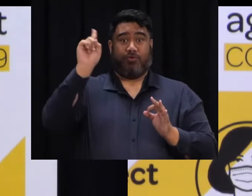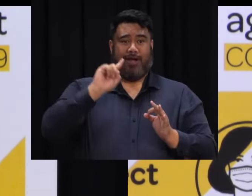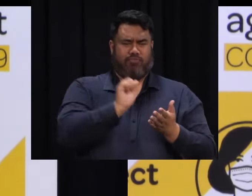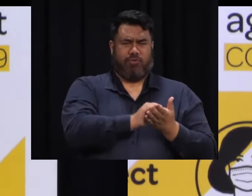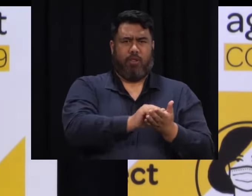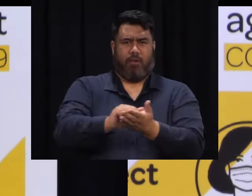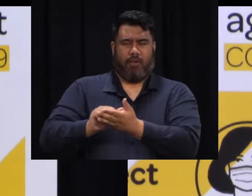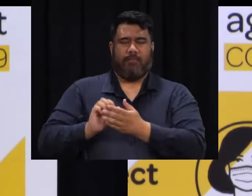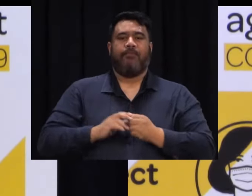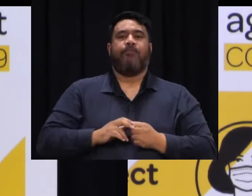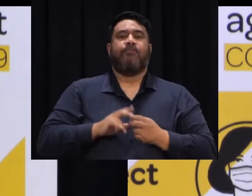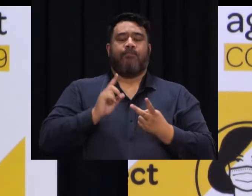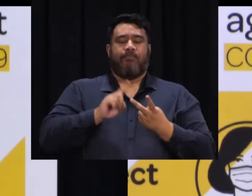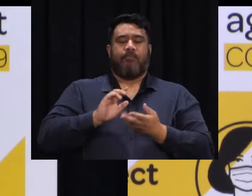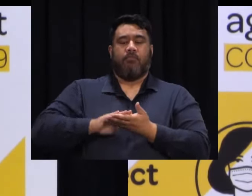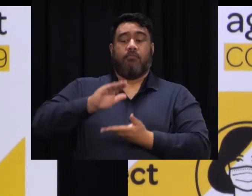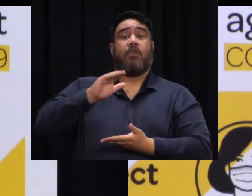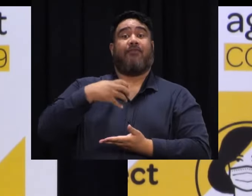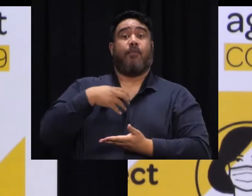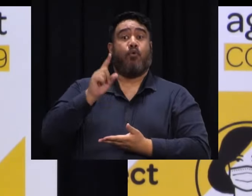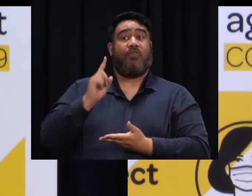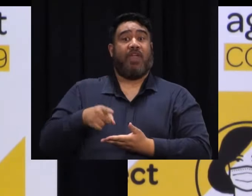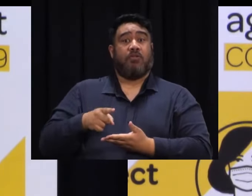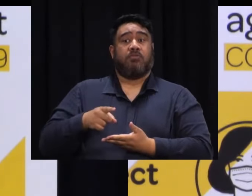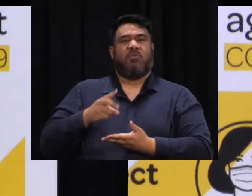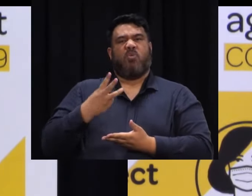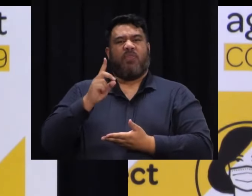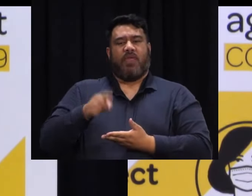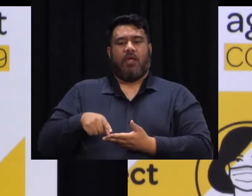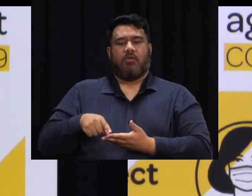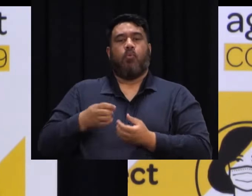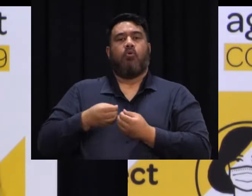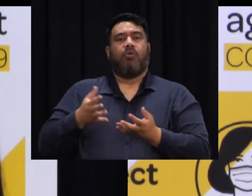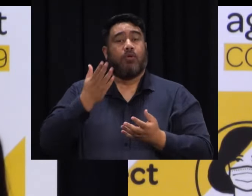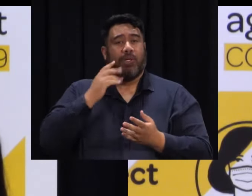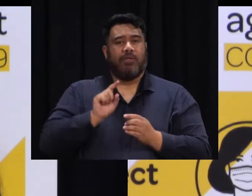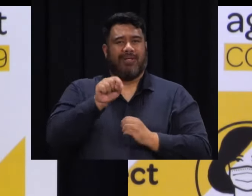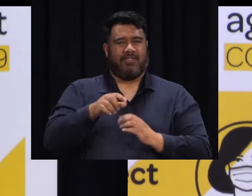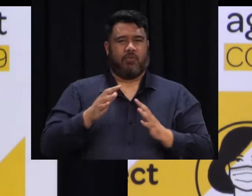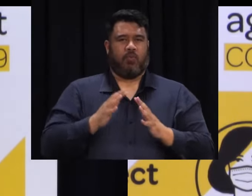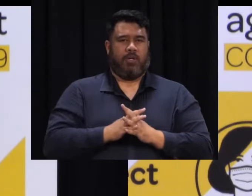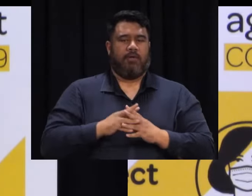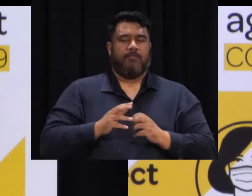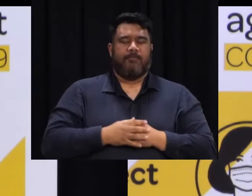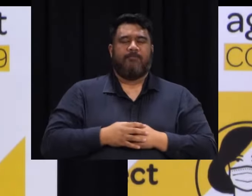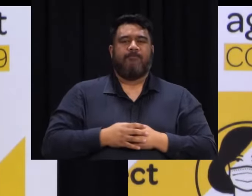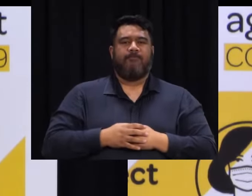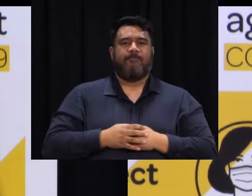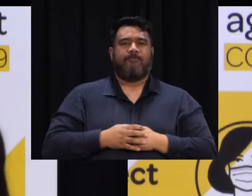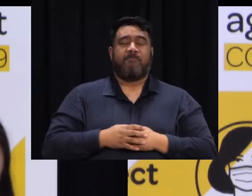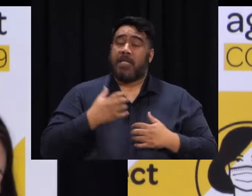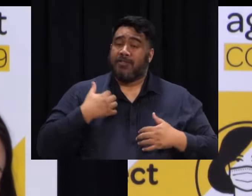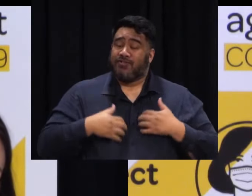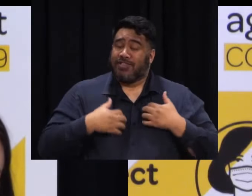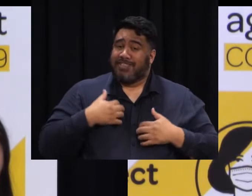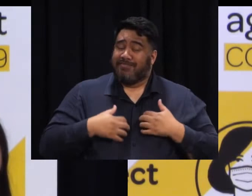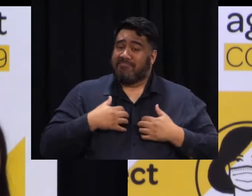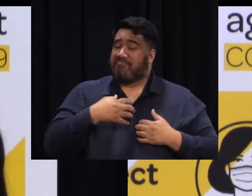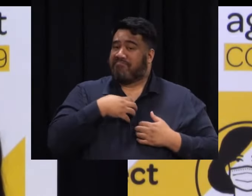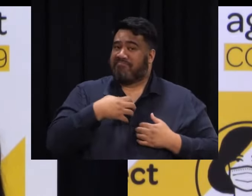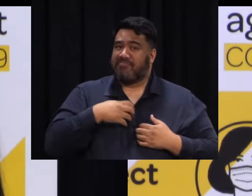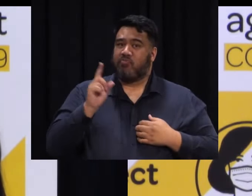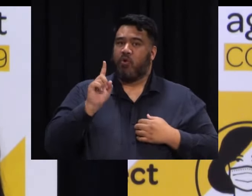another release of a few thousand vouchers again early next week. What's really interesting to see, though, from those